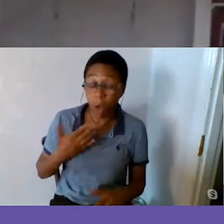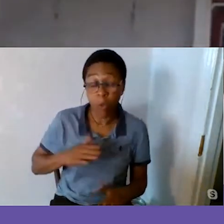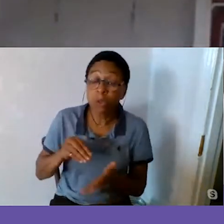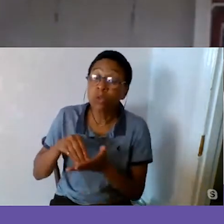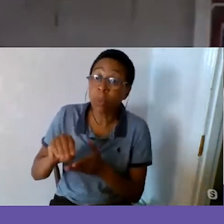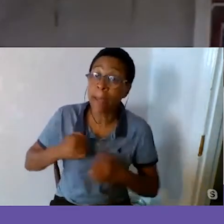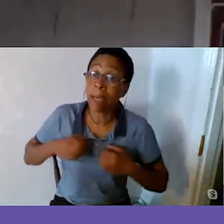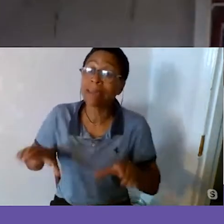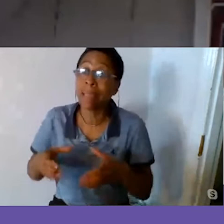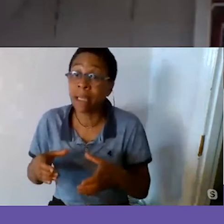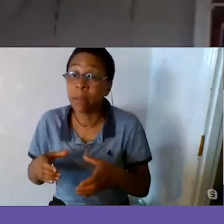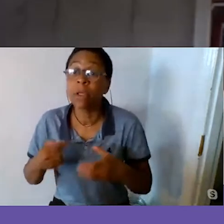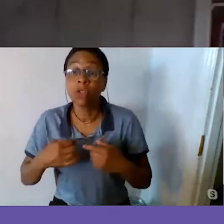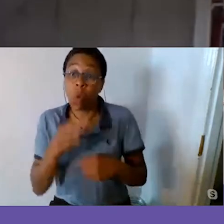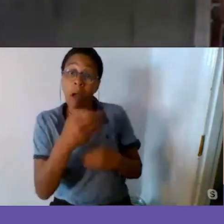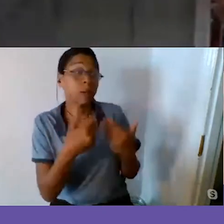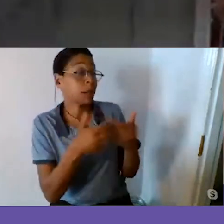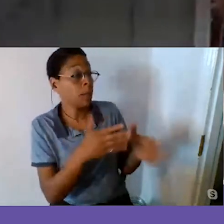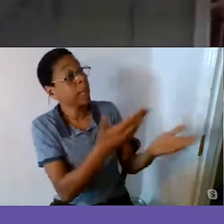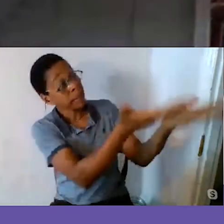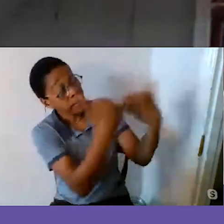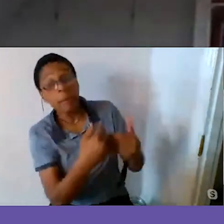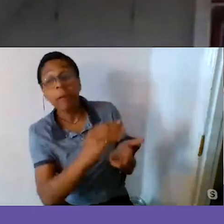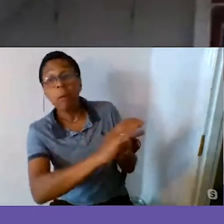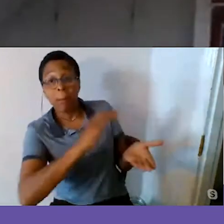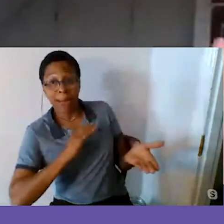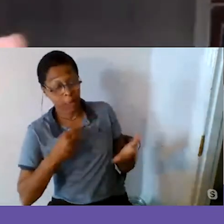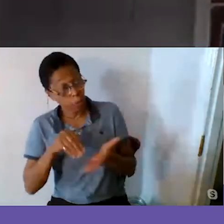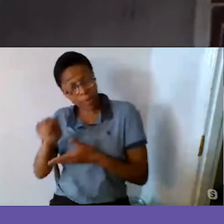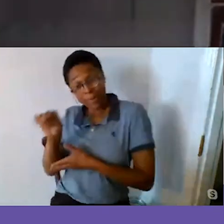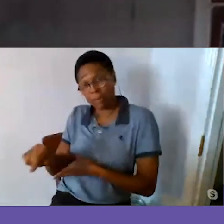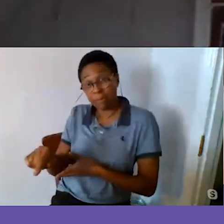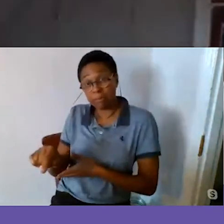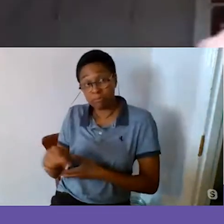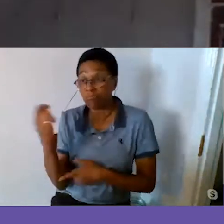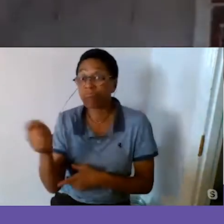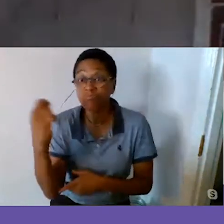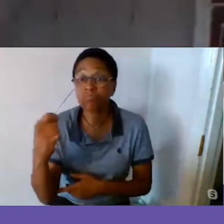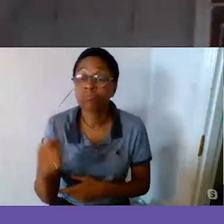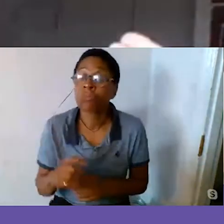that I'd be hiring, and also to pay screening fees, those main things, and like everything that